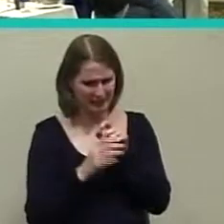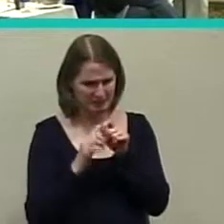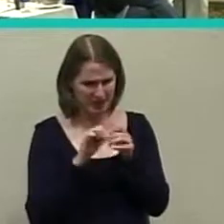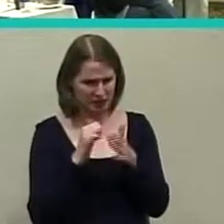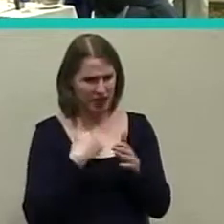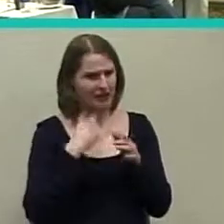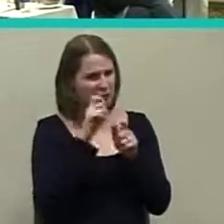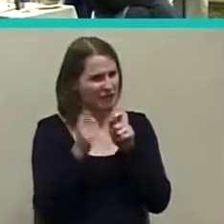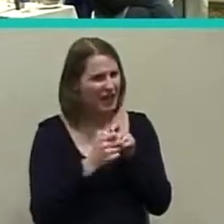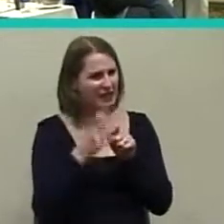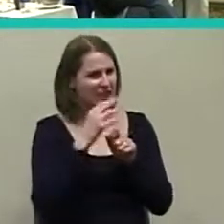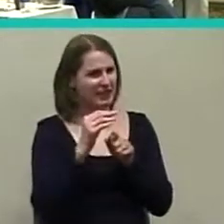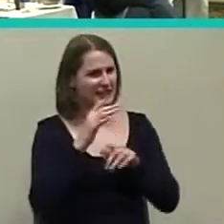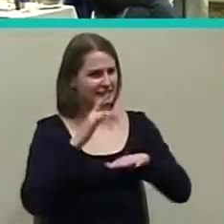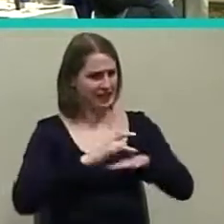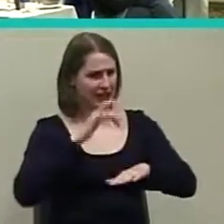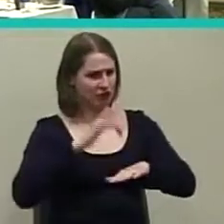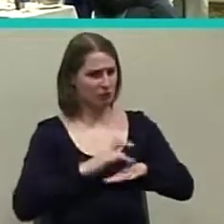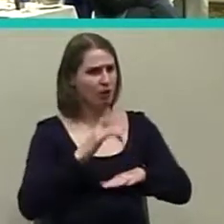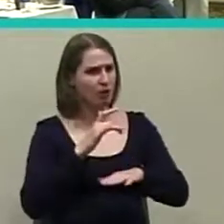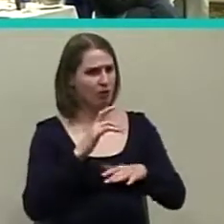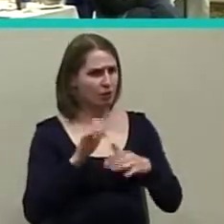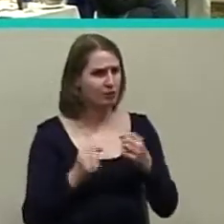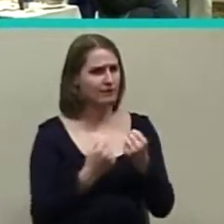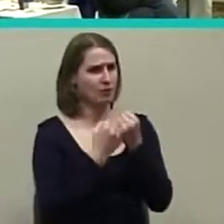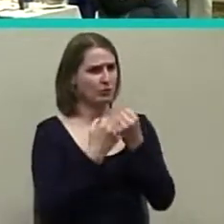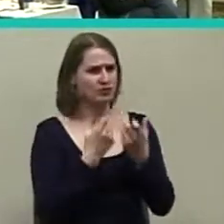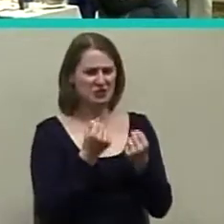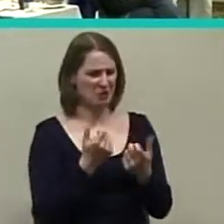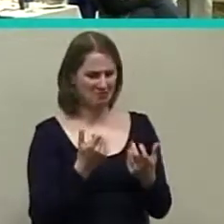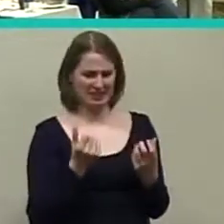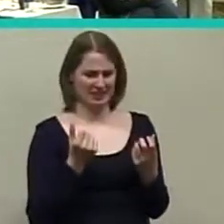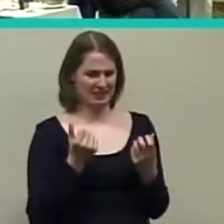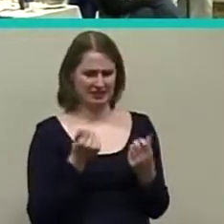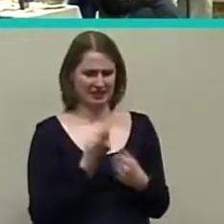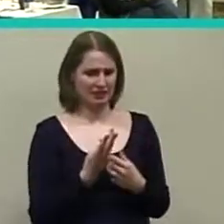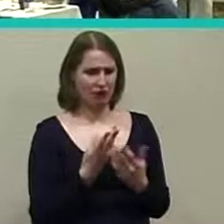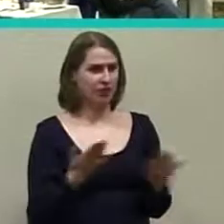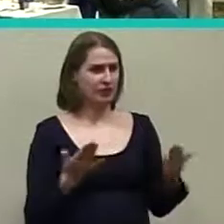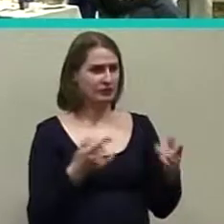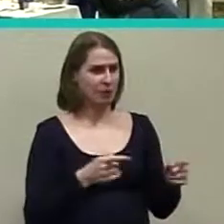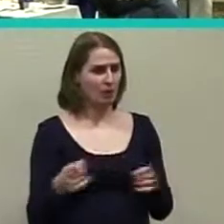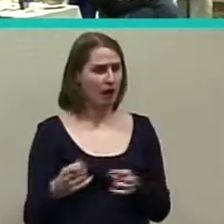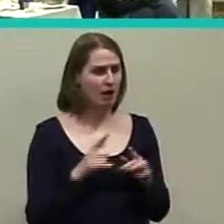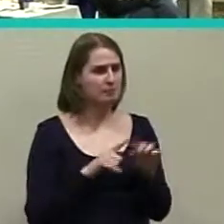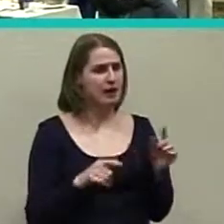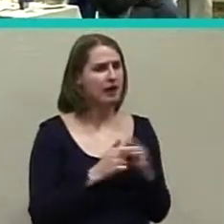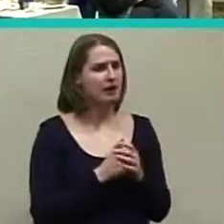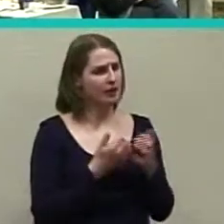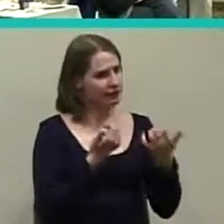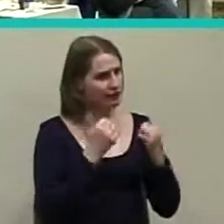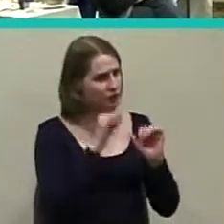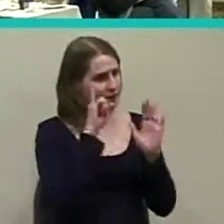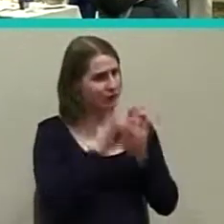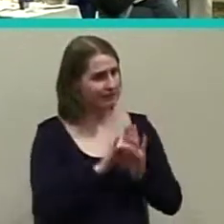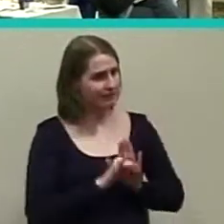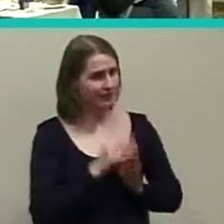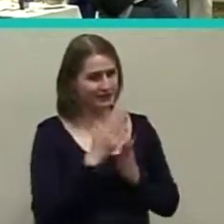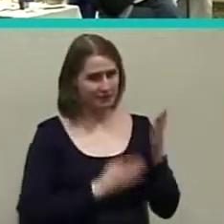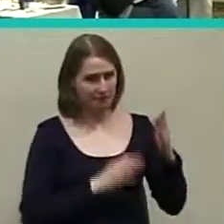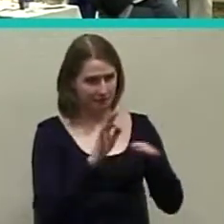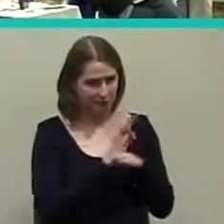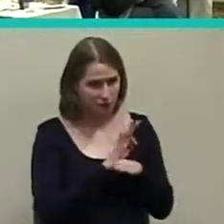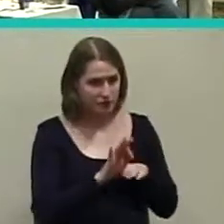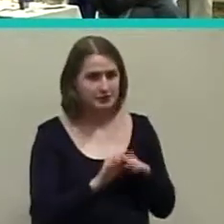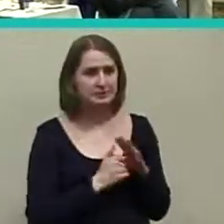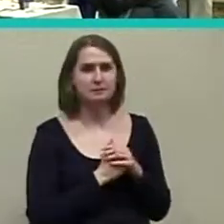tangible reinforcers, and we're not, so there's a number of things going on there in terms of what's happening, but they've tried to identify some functions.